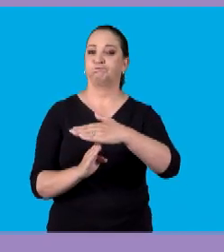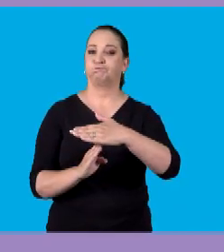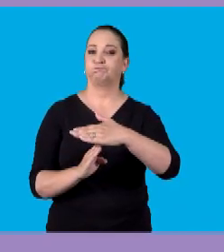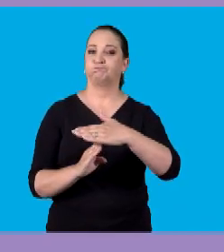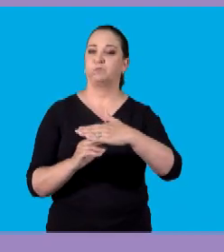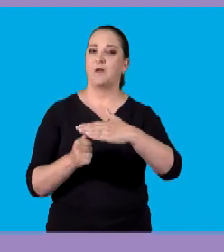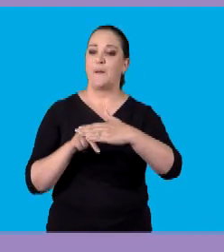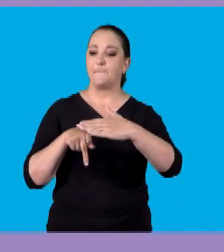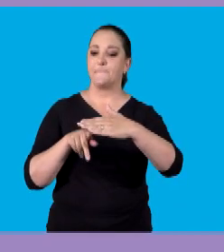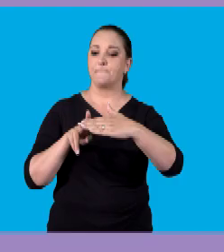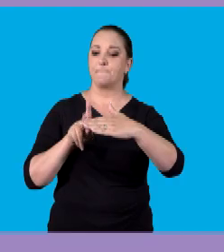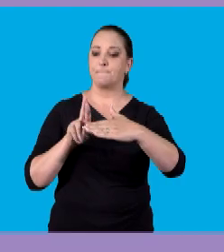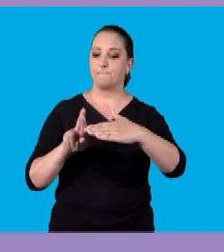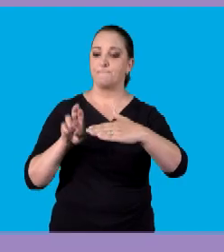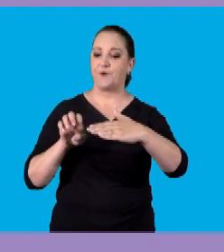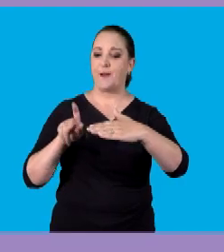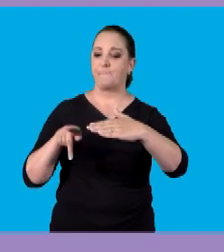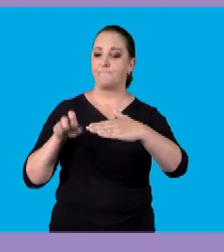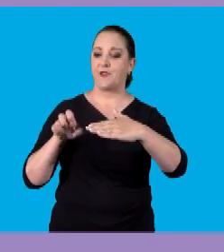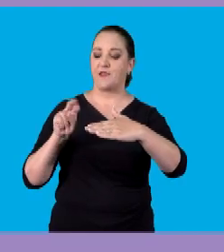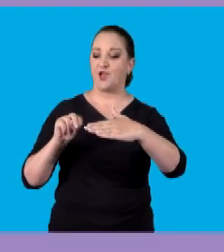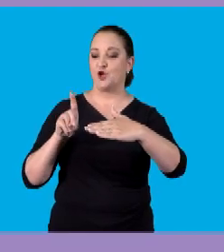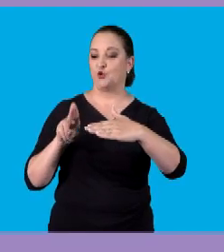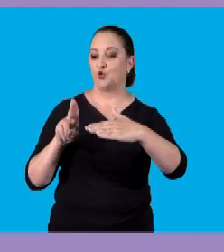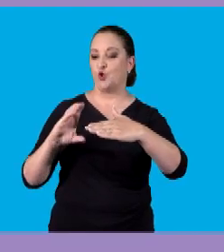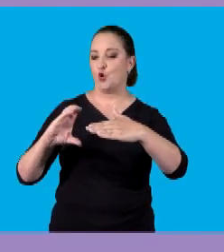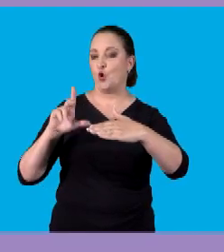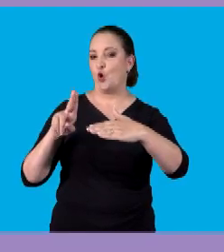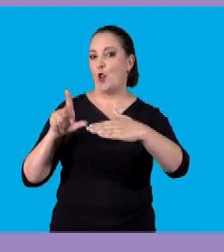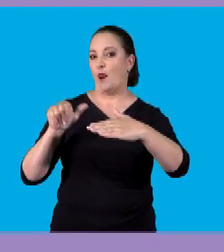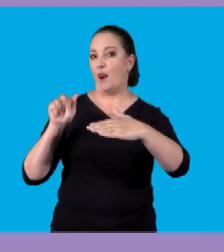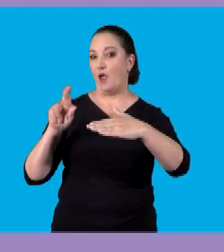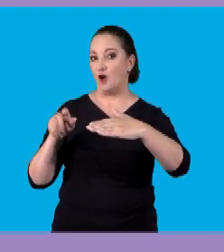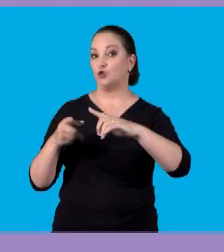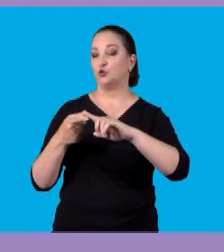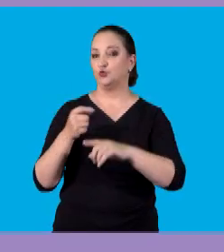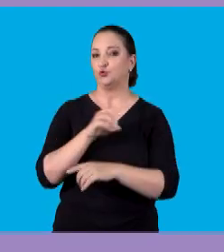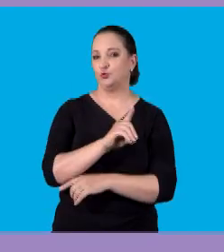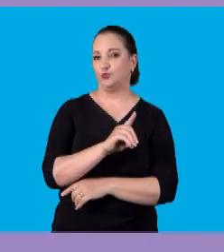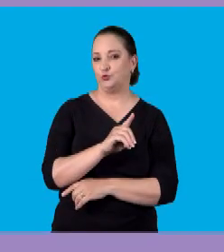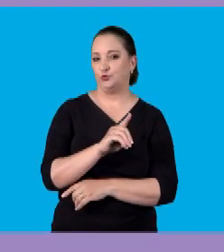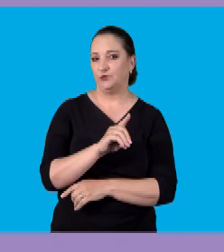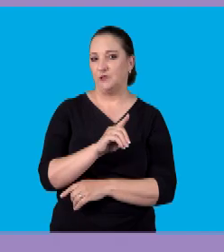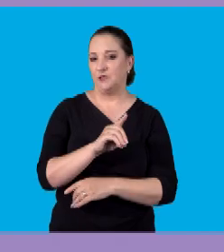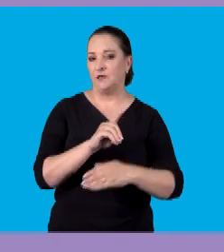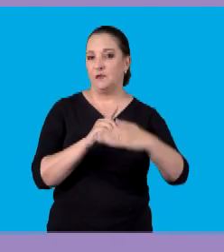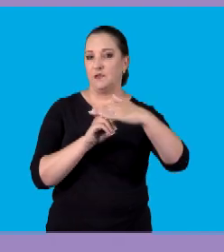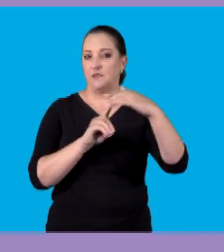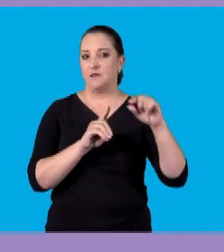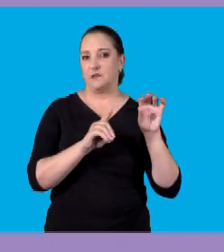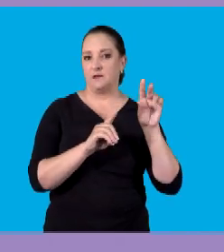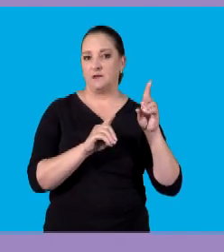DB. AC is perpendicular to DB, that is why DJC is equals to